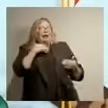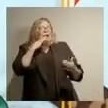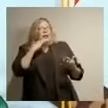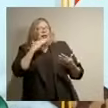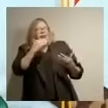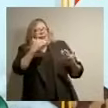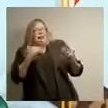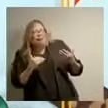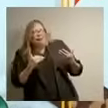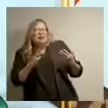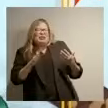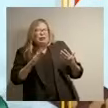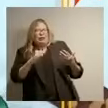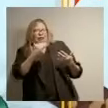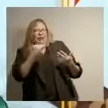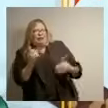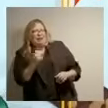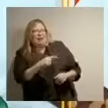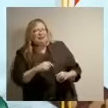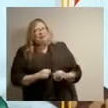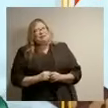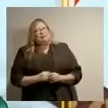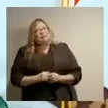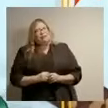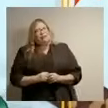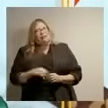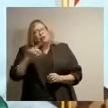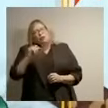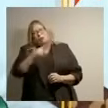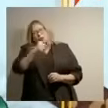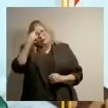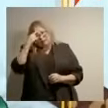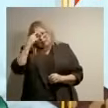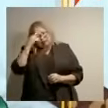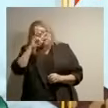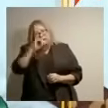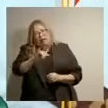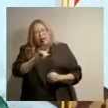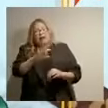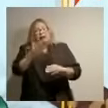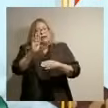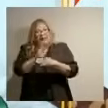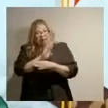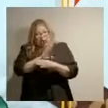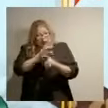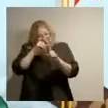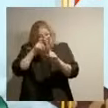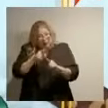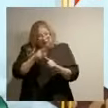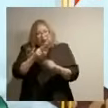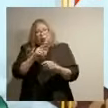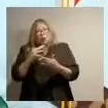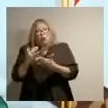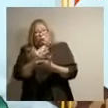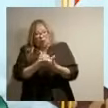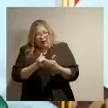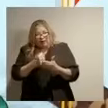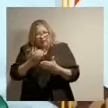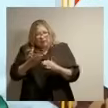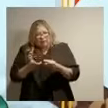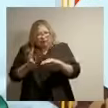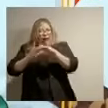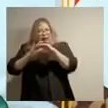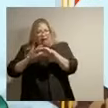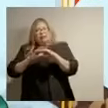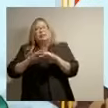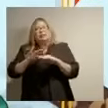you think this wage, industry specific wage hikes, are the way to go? And would you support a higher minimum wage for all?